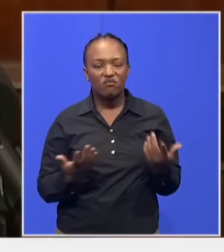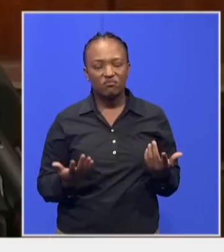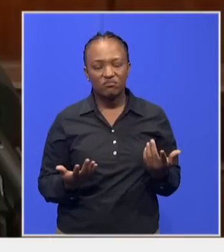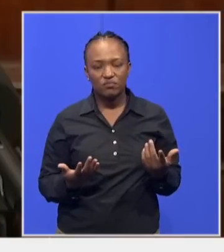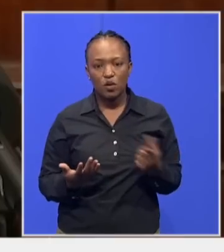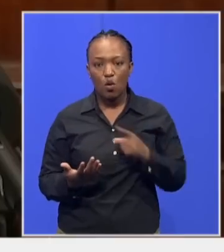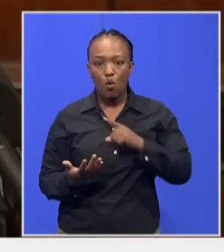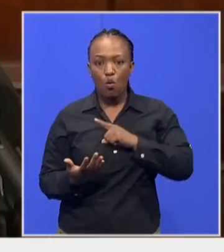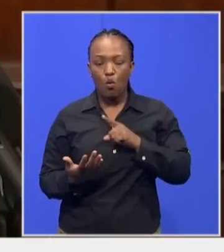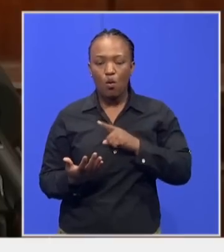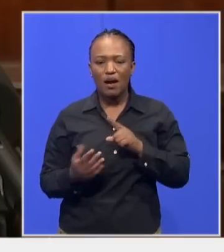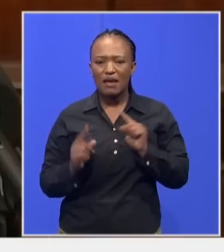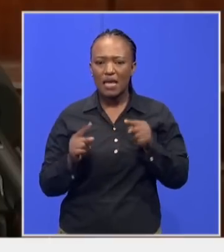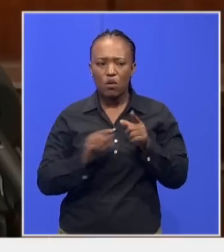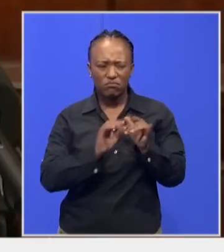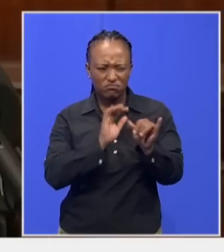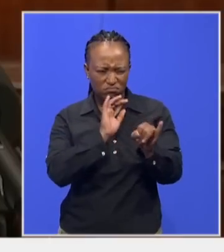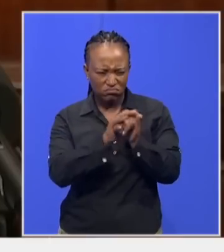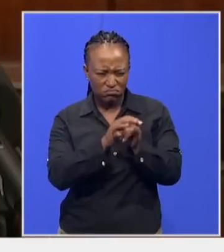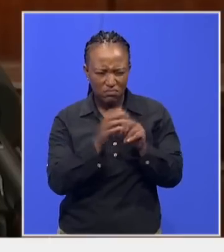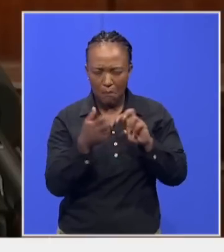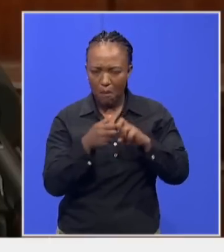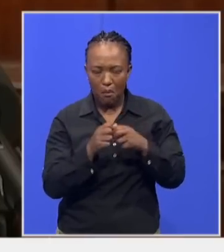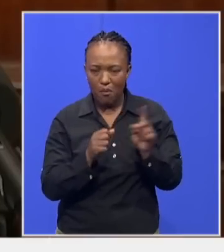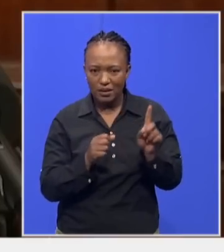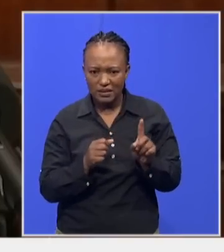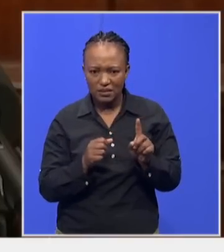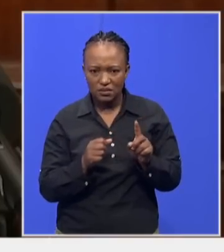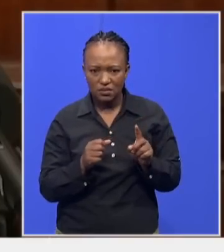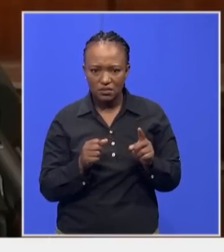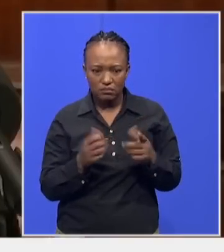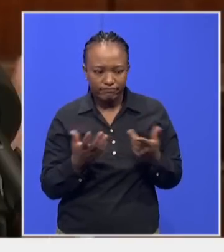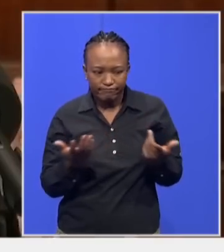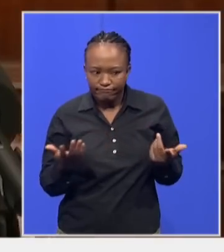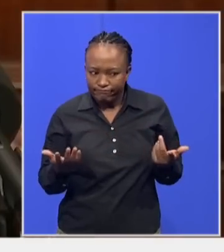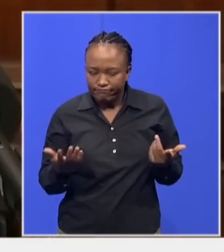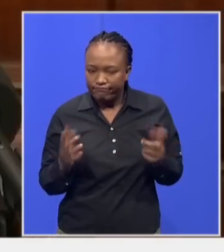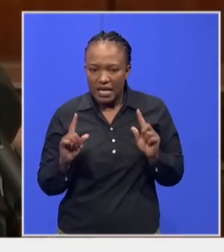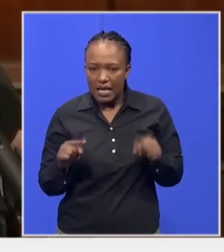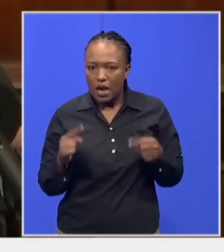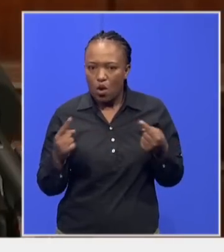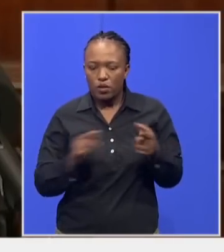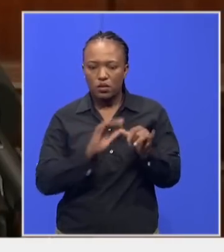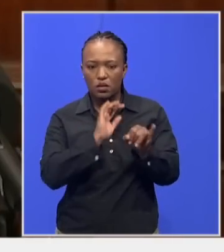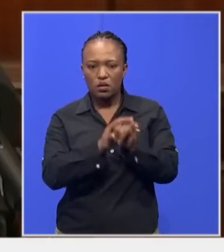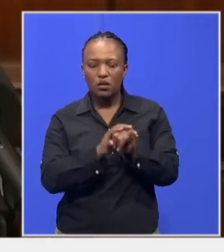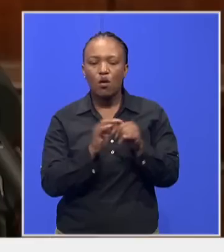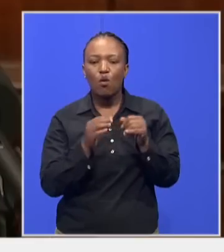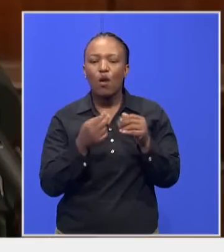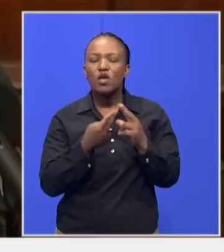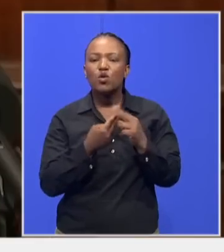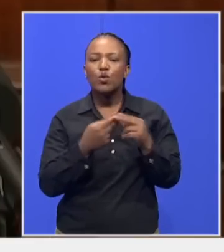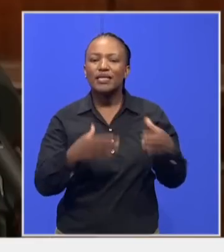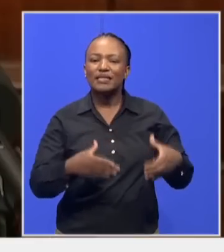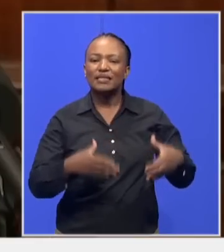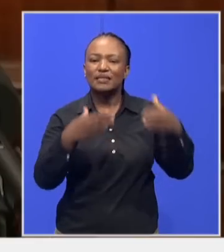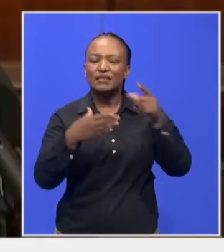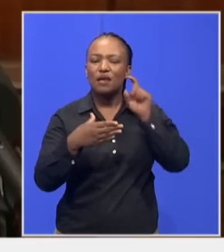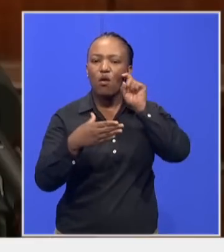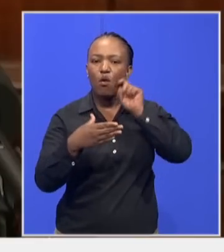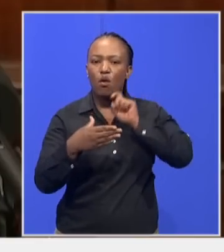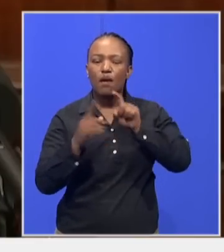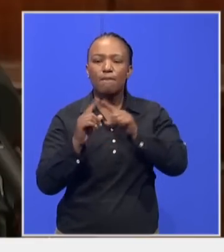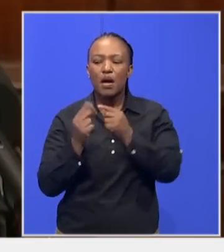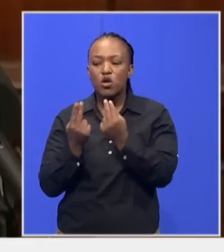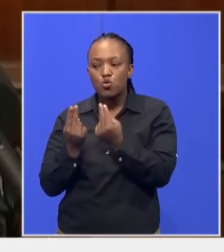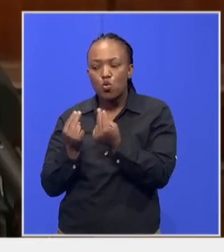unable to detect what is the root cause. And they say they can't make that determination because the unit is old. But on much newer units, they are